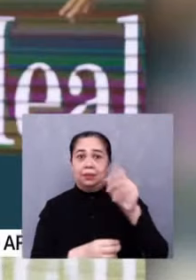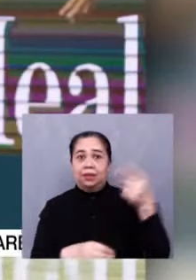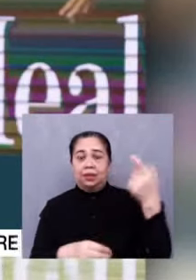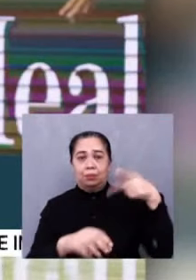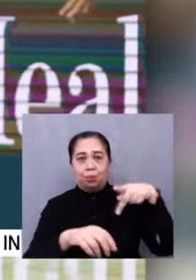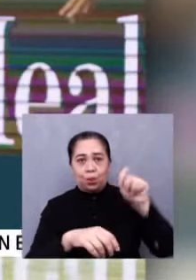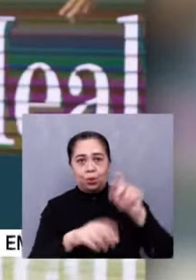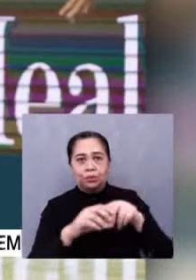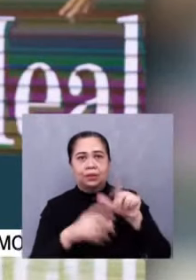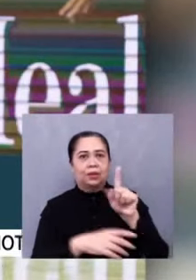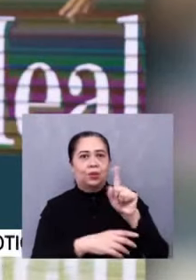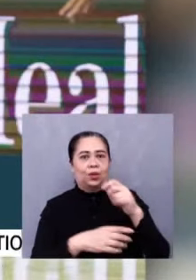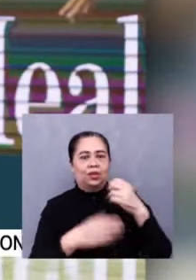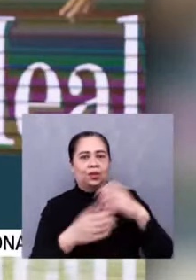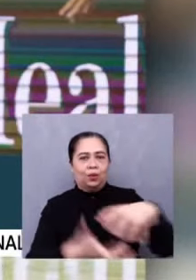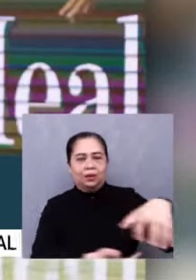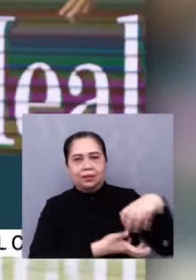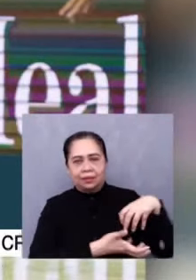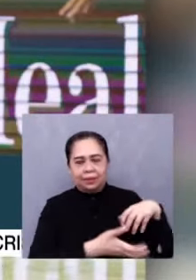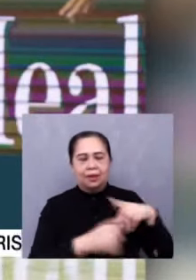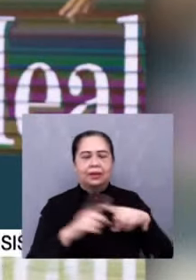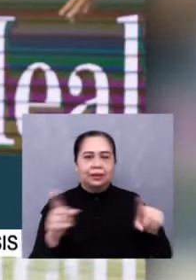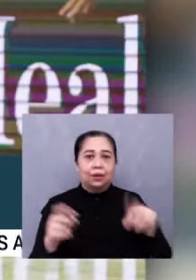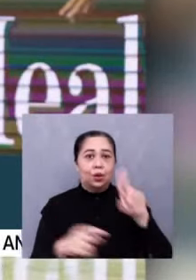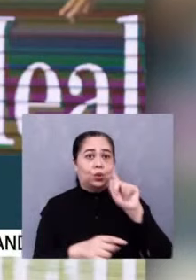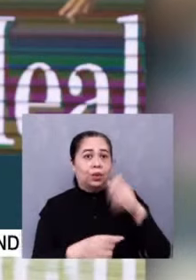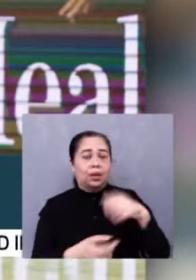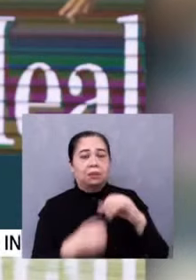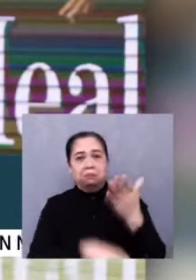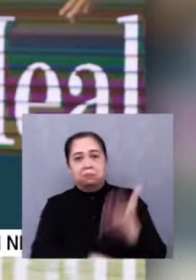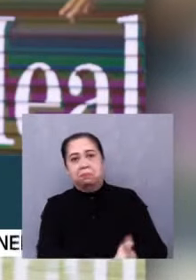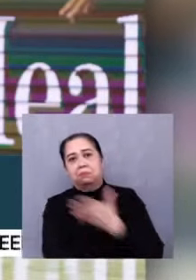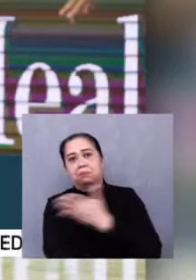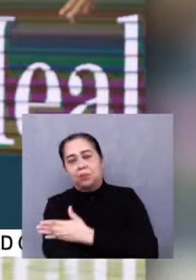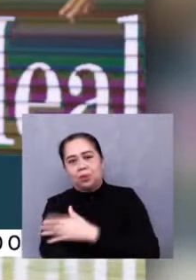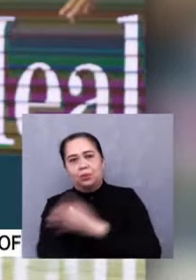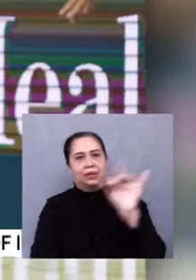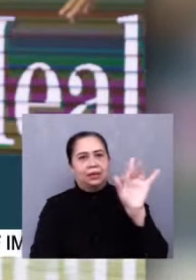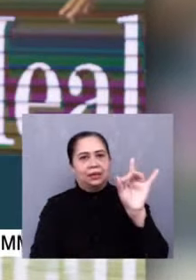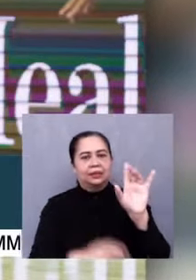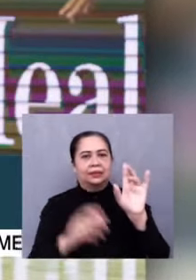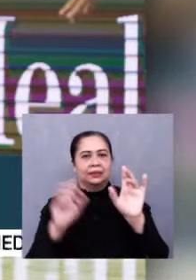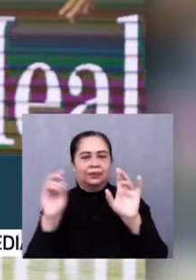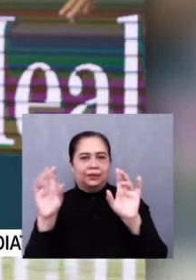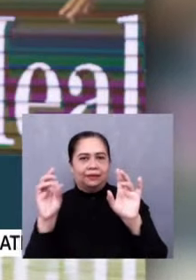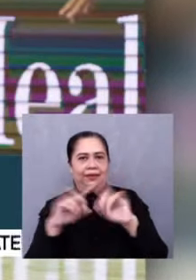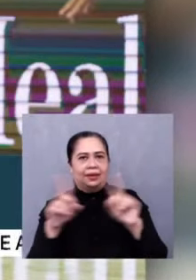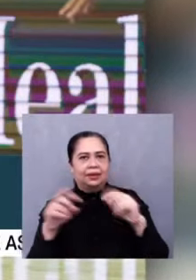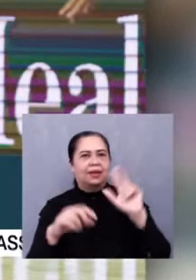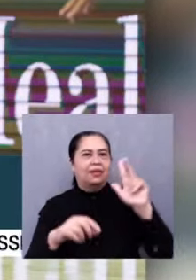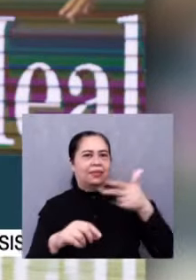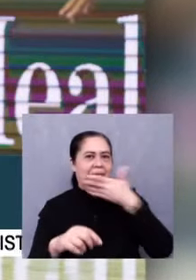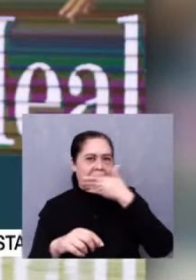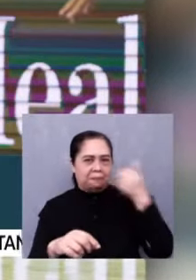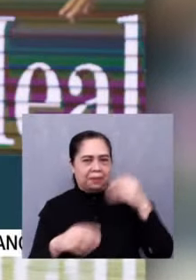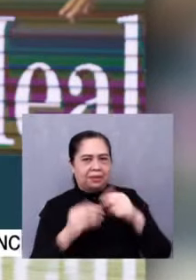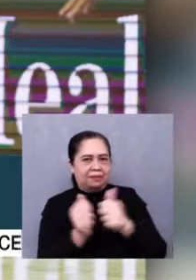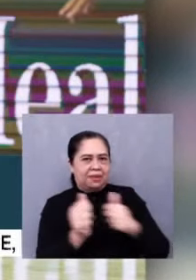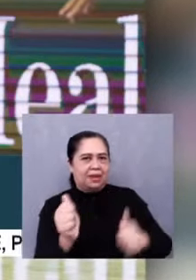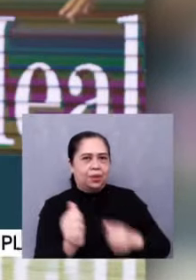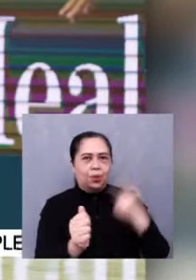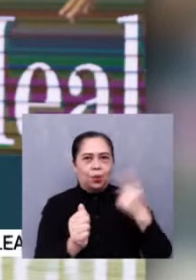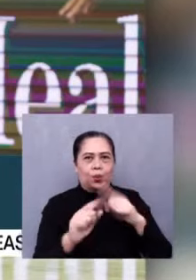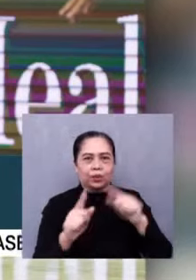21 rebounds. Utah improved to 18-7, third best record in the league, behind only Golden